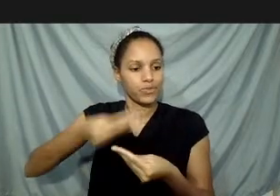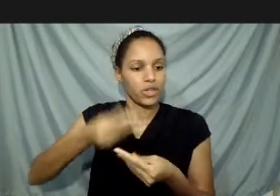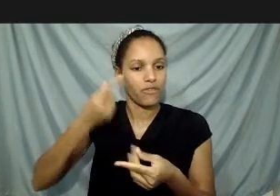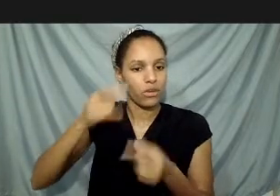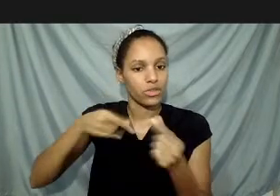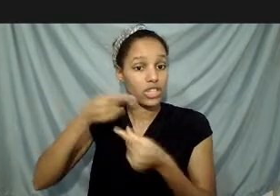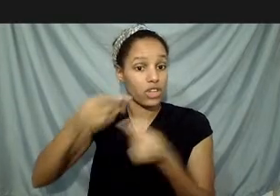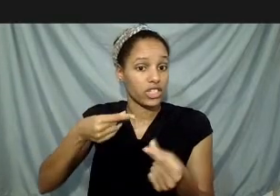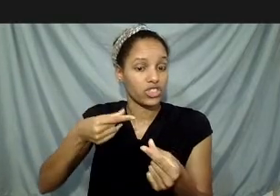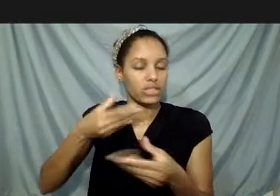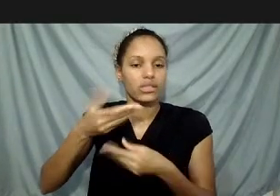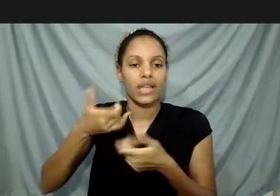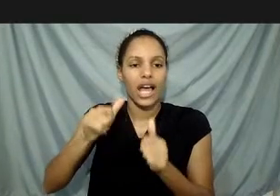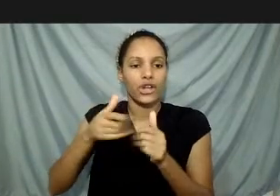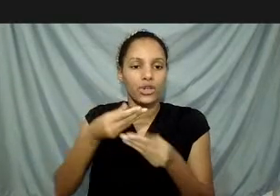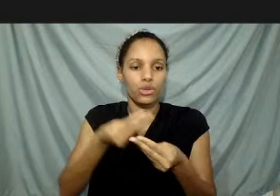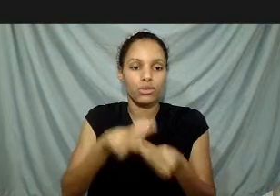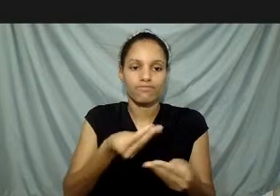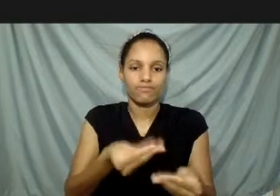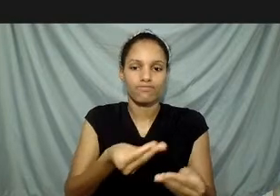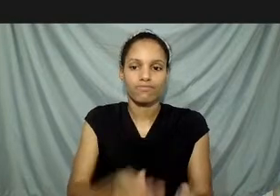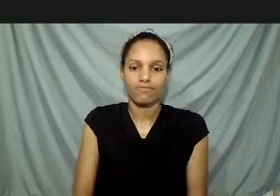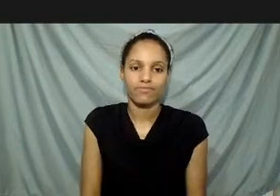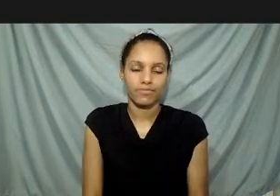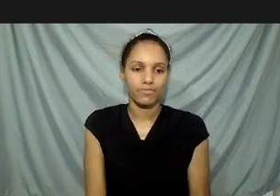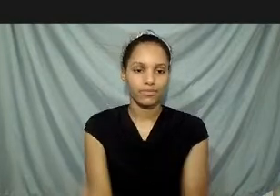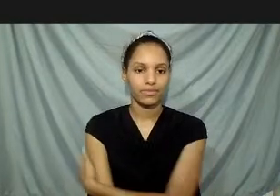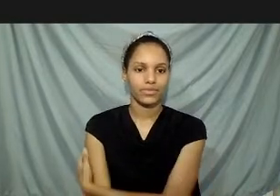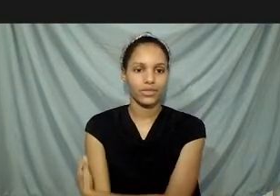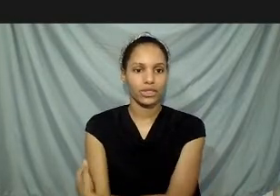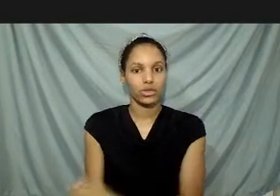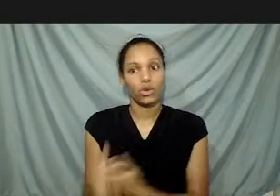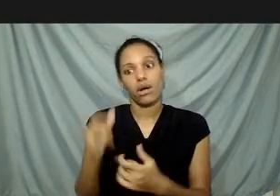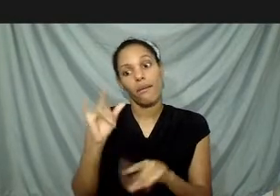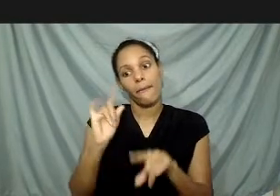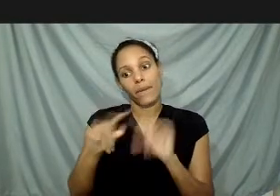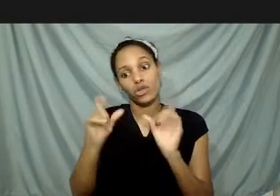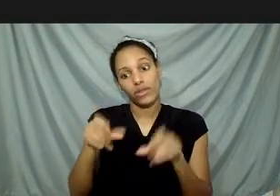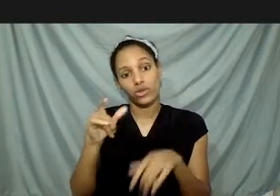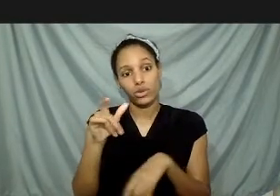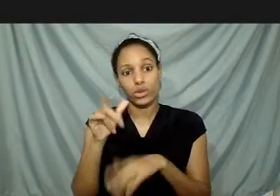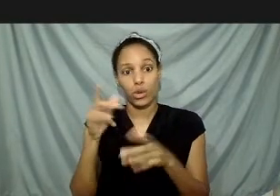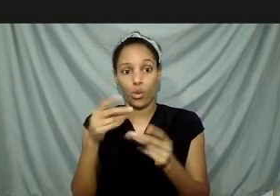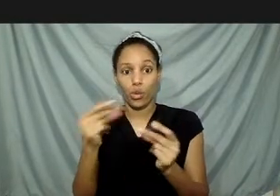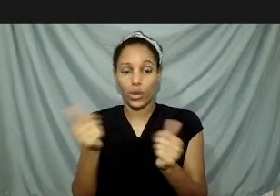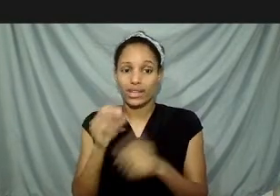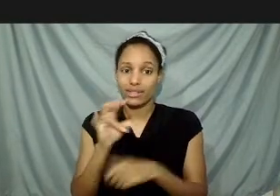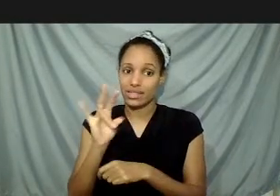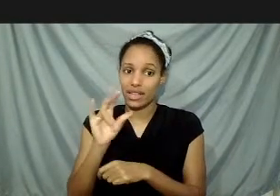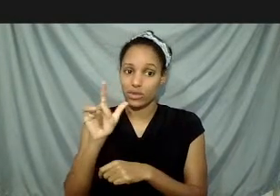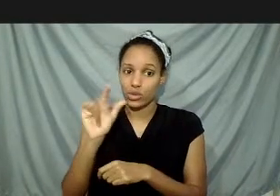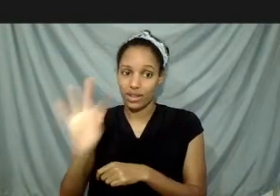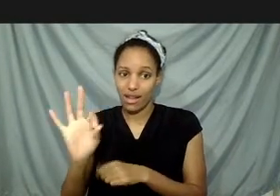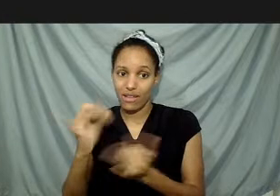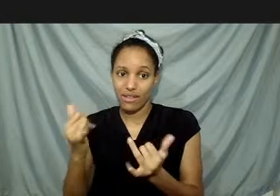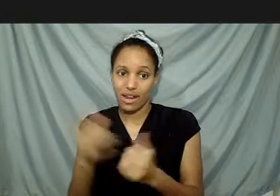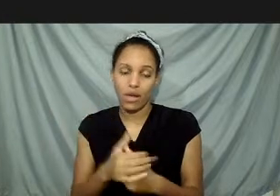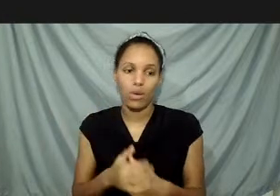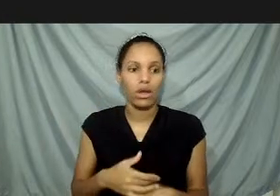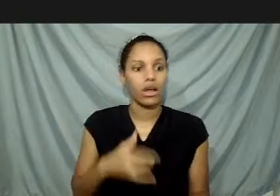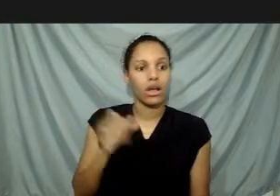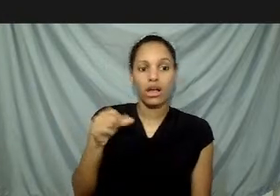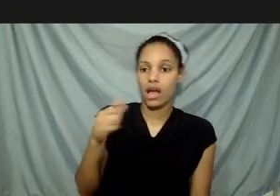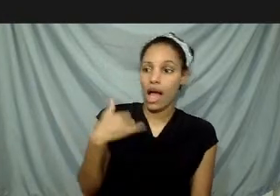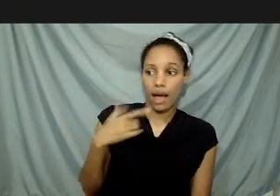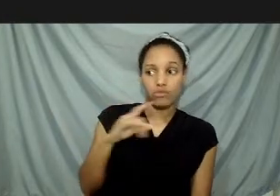time to ask this question, and you have to do it quickly. It's 7:29. What well, else is there? I'm literally in the process of that, and I